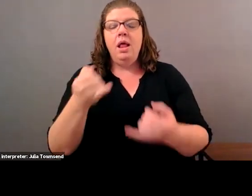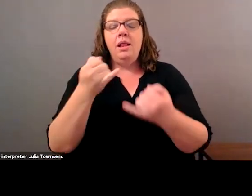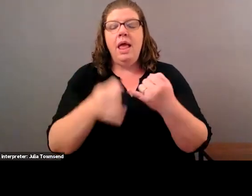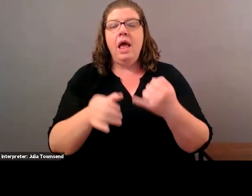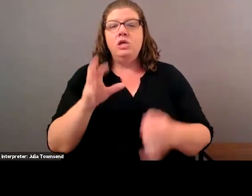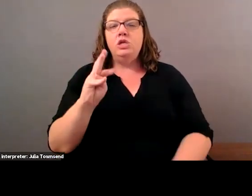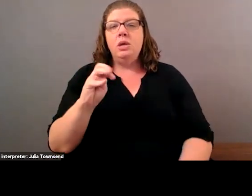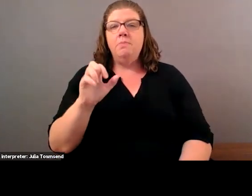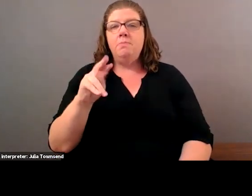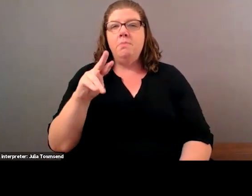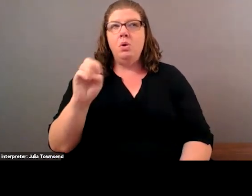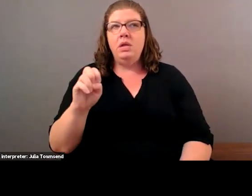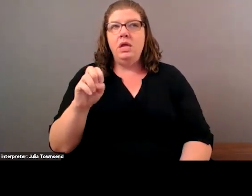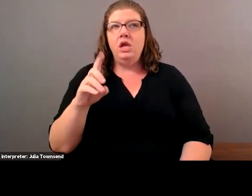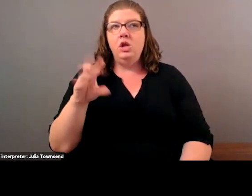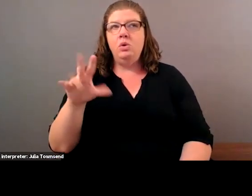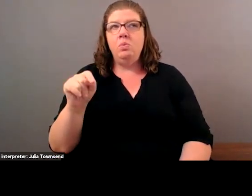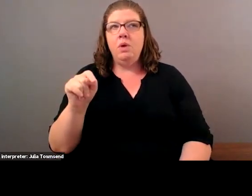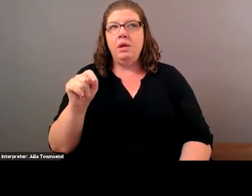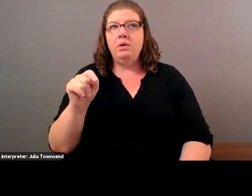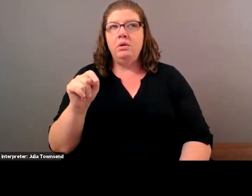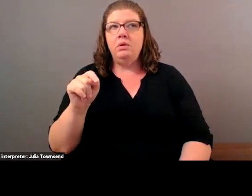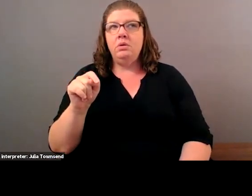And I will begin with Roseanne Crawford.